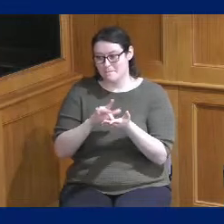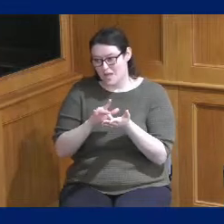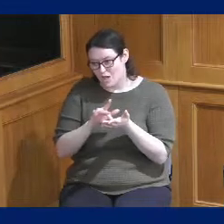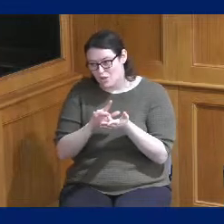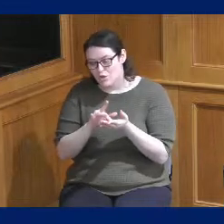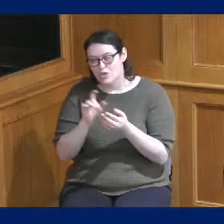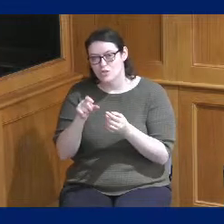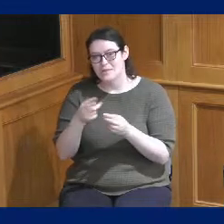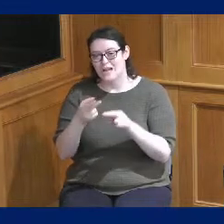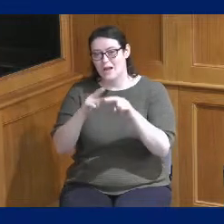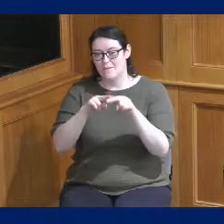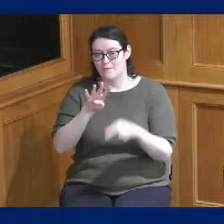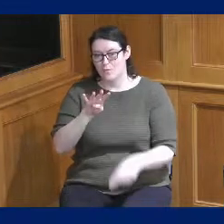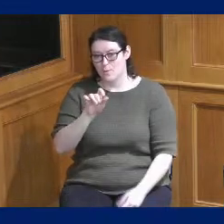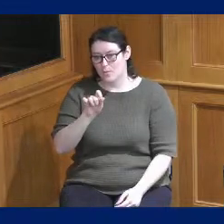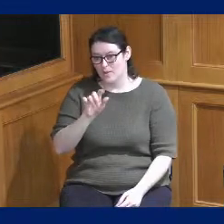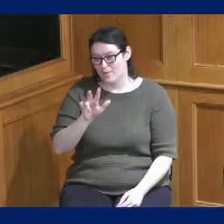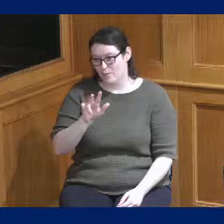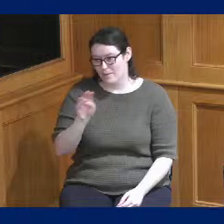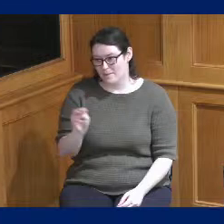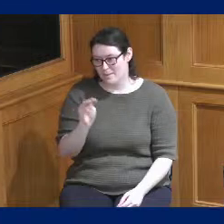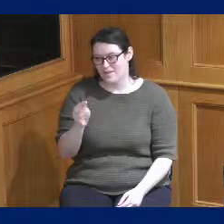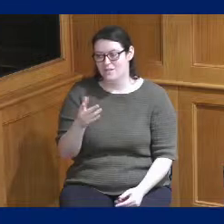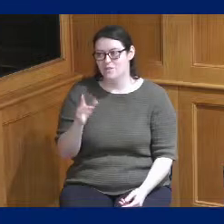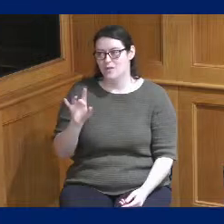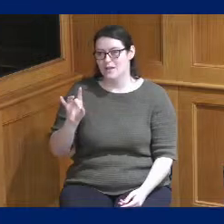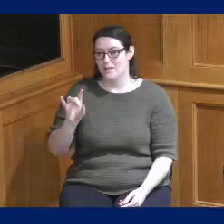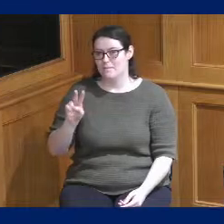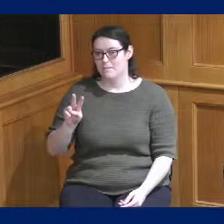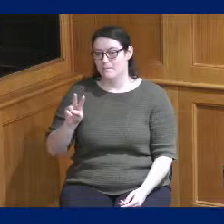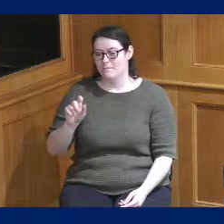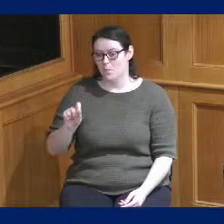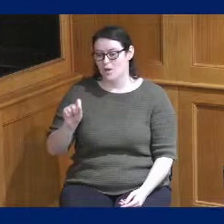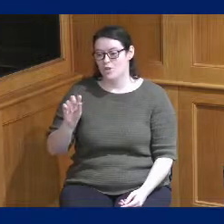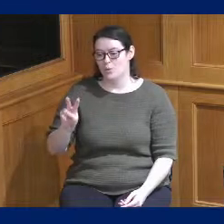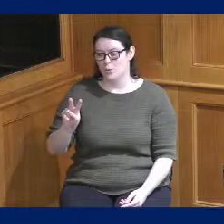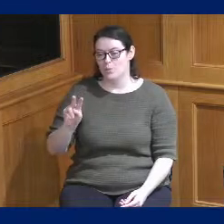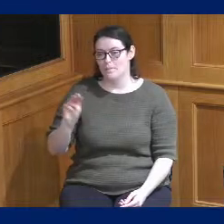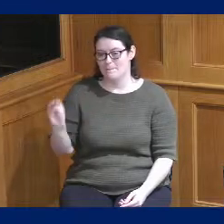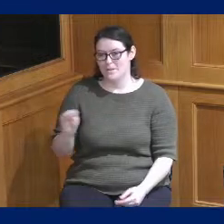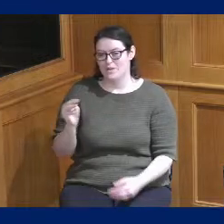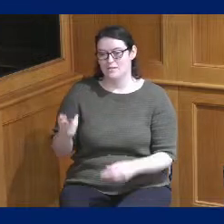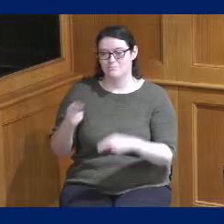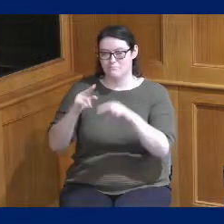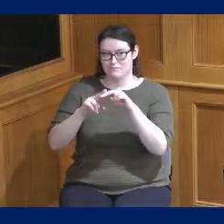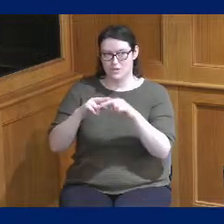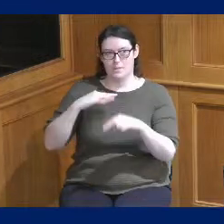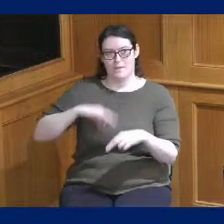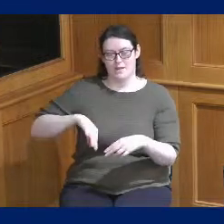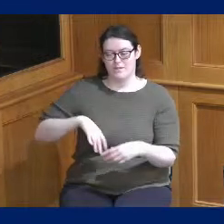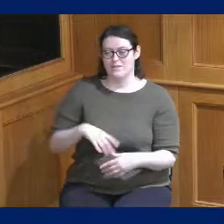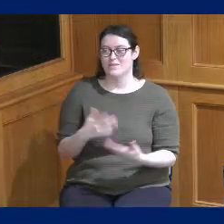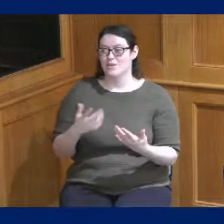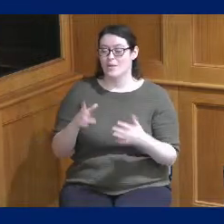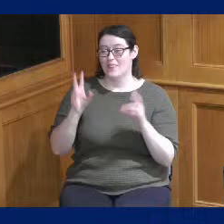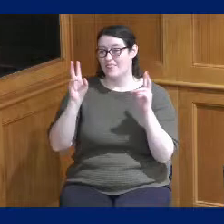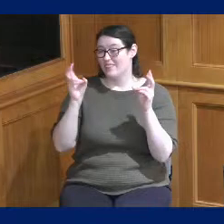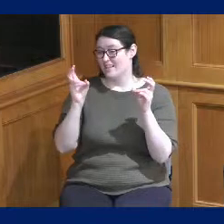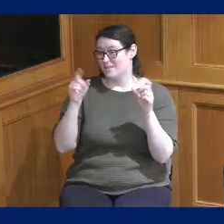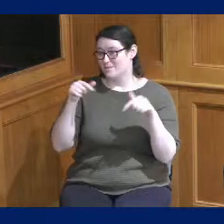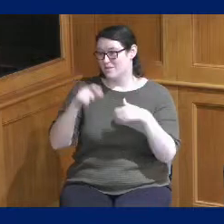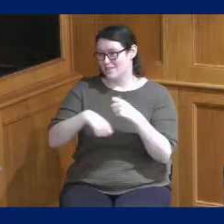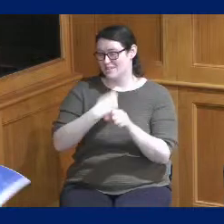up $4.3 million, so total benefit increase of $8.2 million. The budget themes this year, as we went into this, was